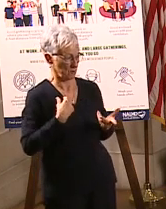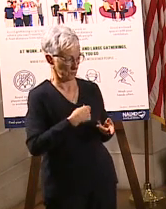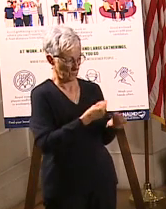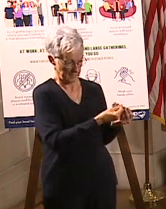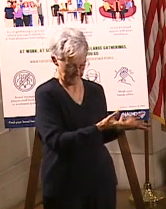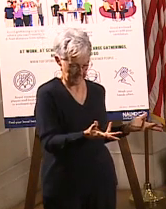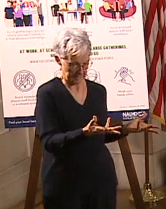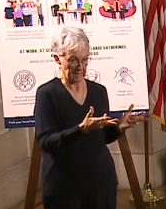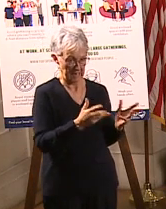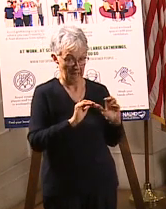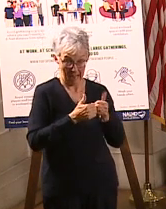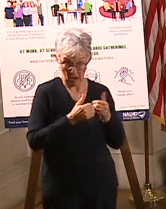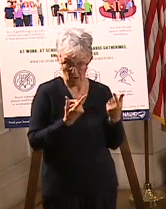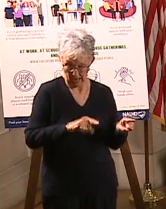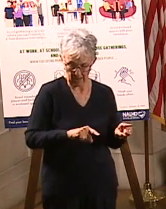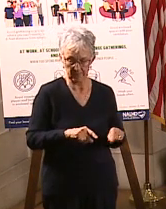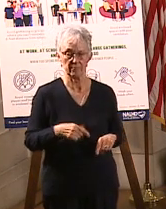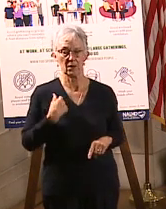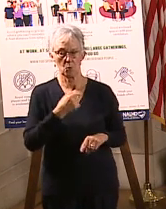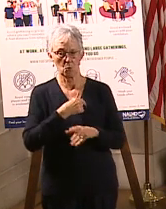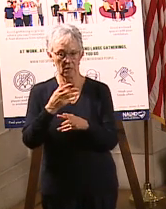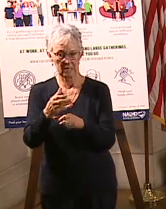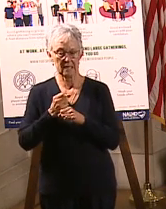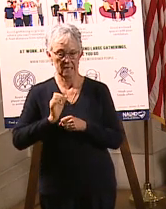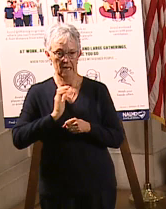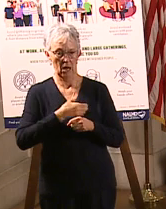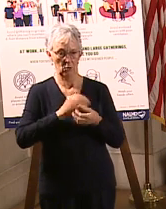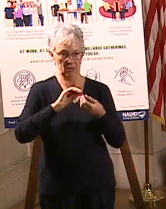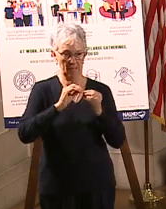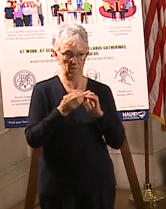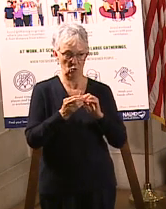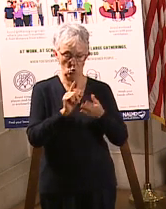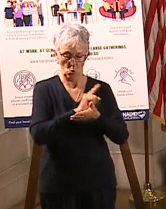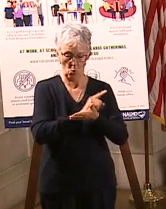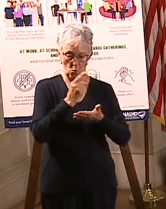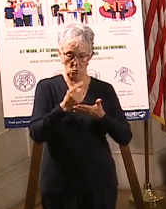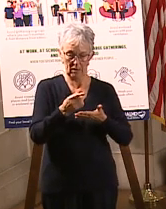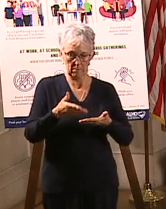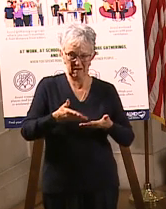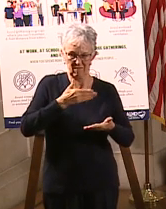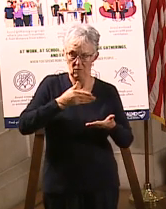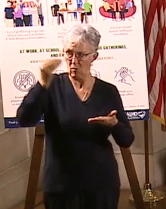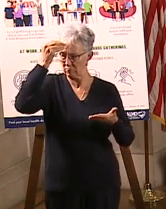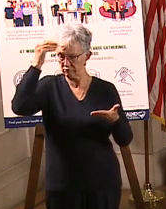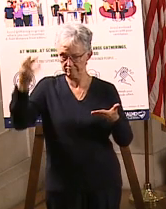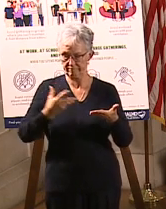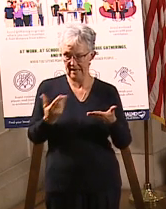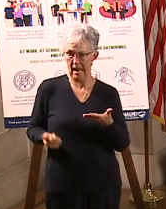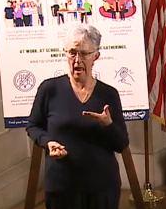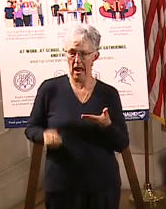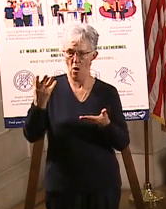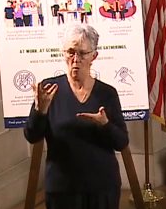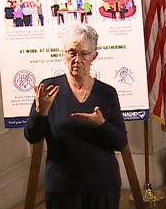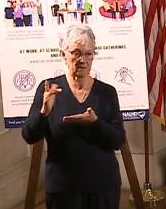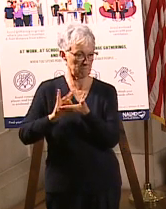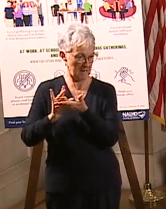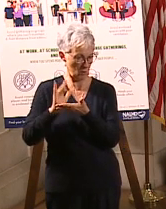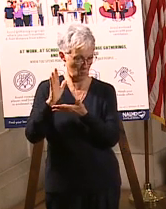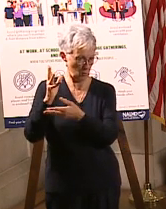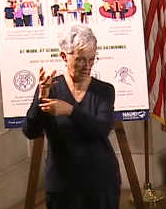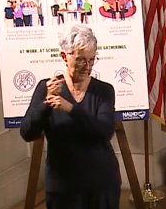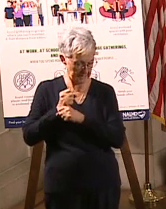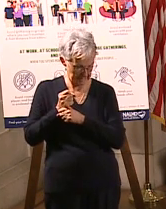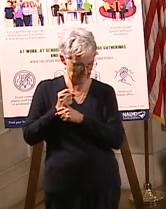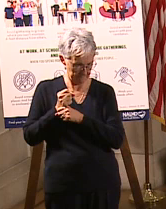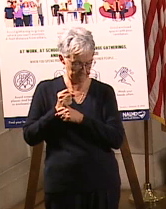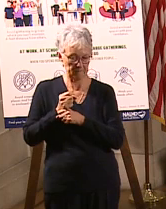receive our final weekly allocation numbers about 1 week prior to the arrival of product in our state. These numbers are given to us by the